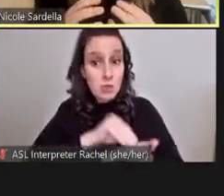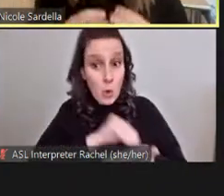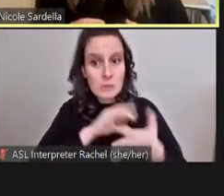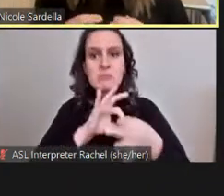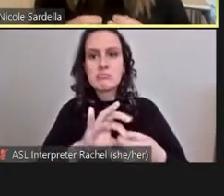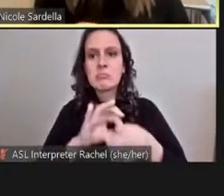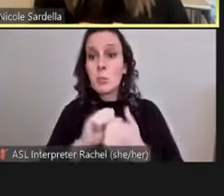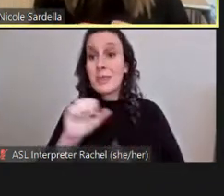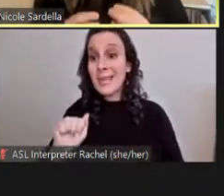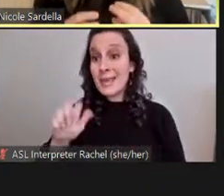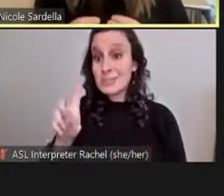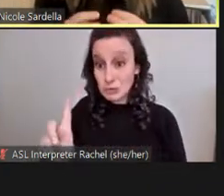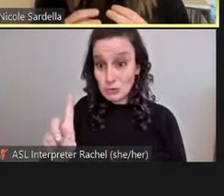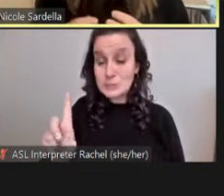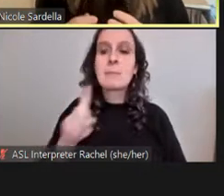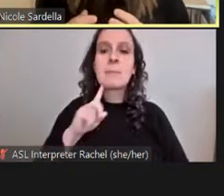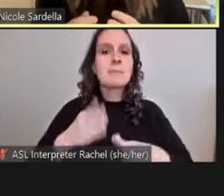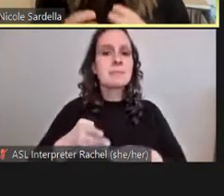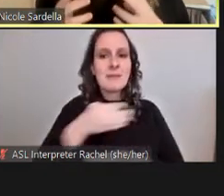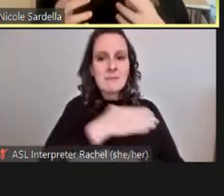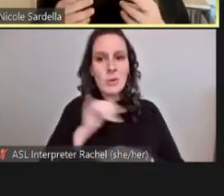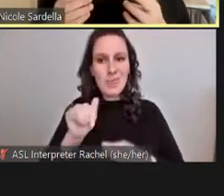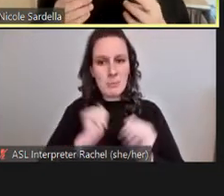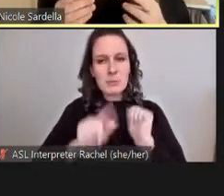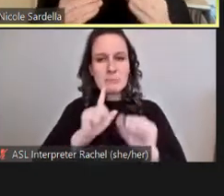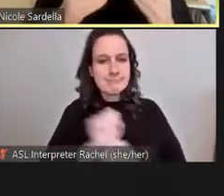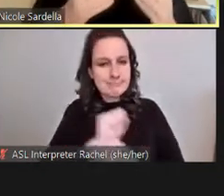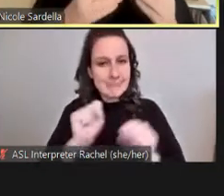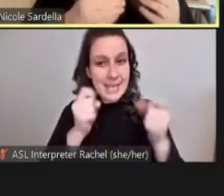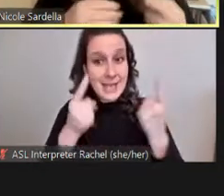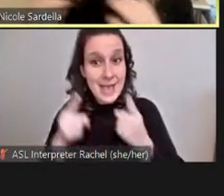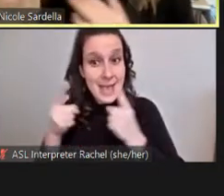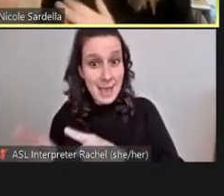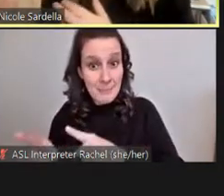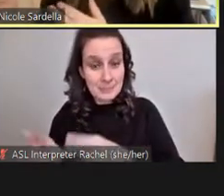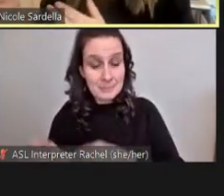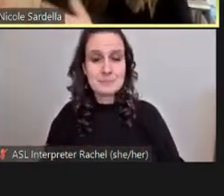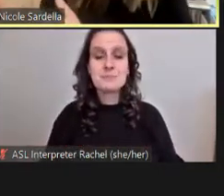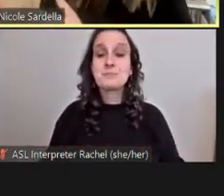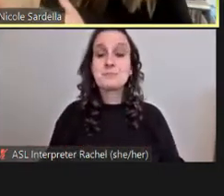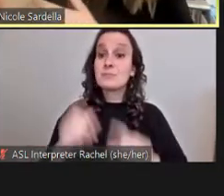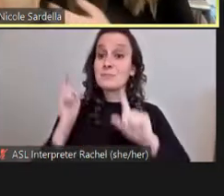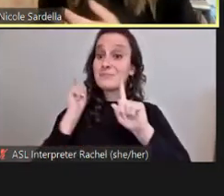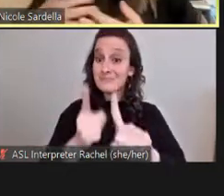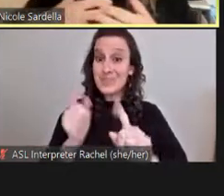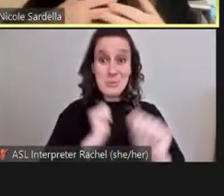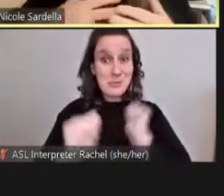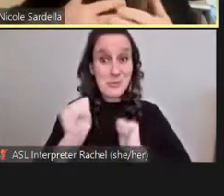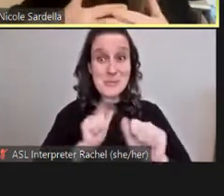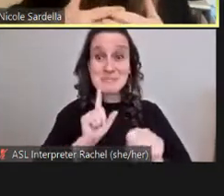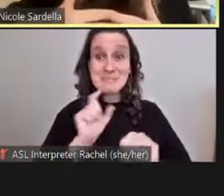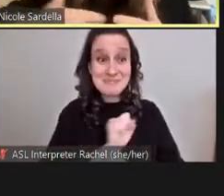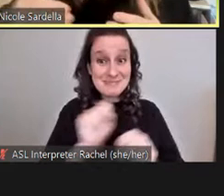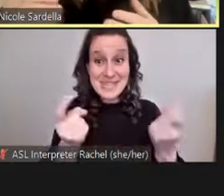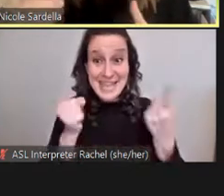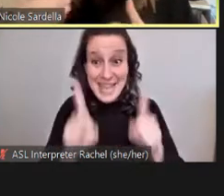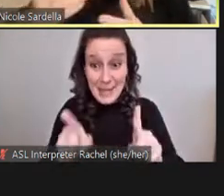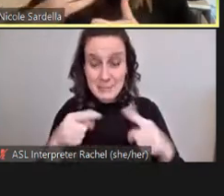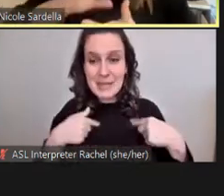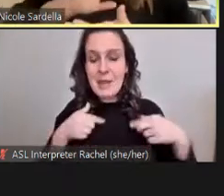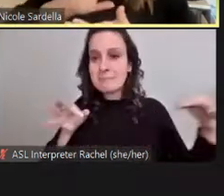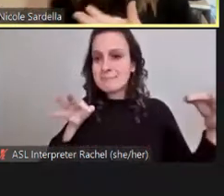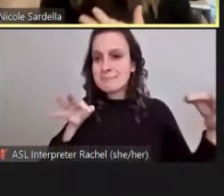description prior to the performance itself, so that when the performance is actually occurring, I'm